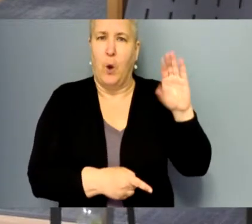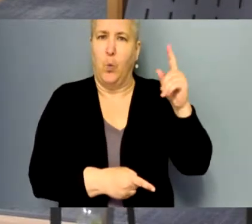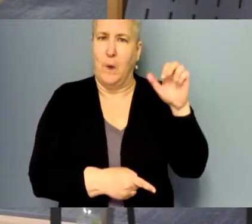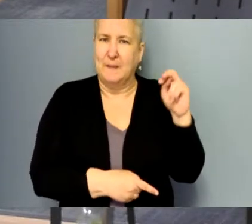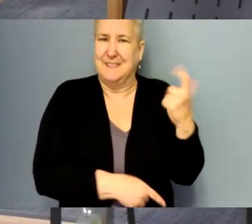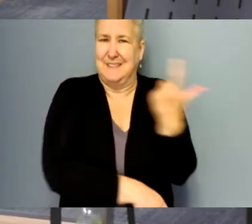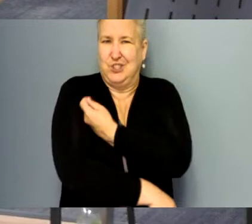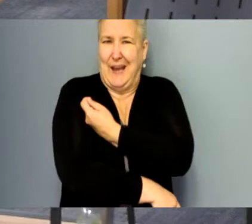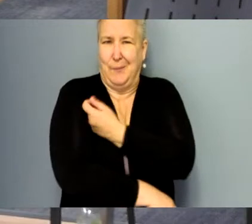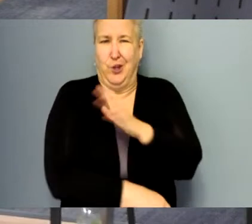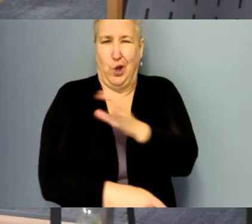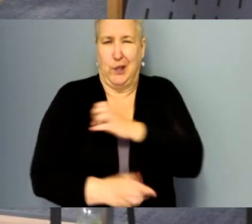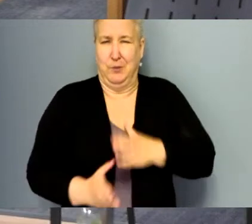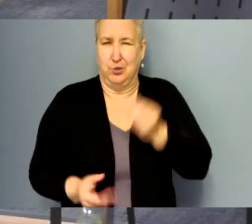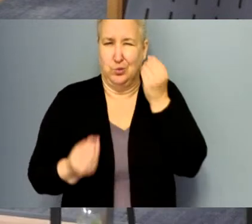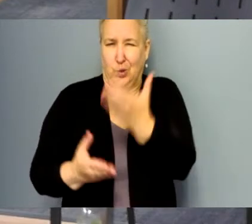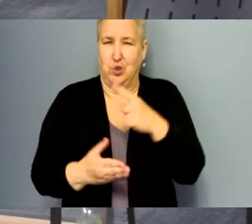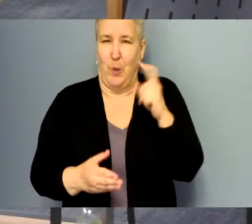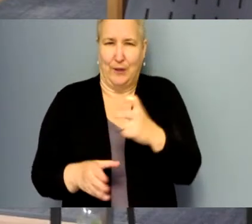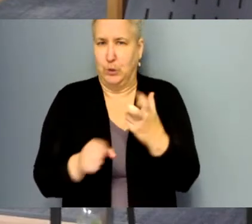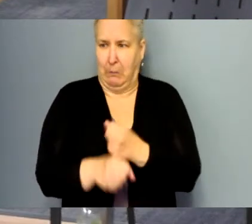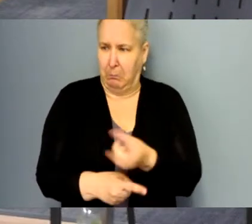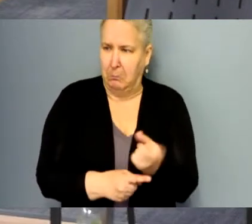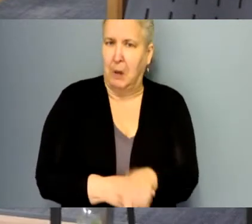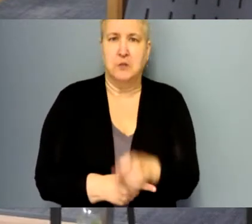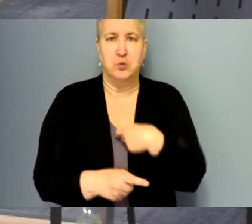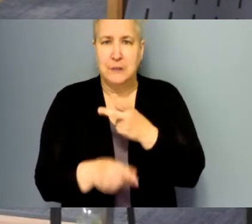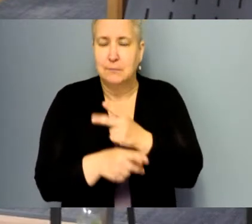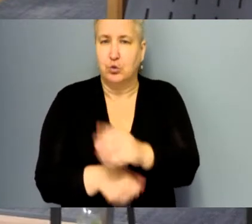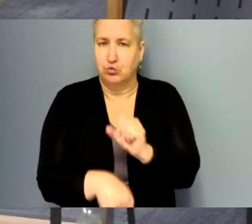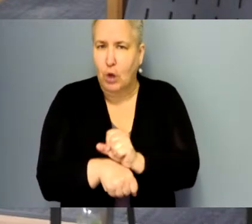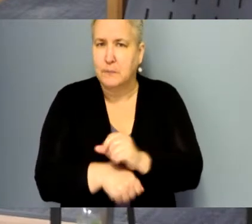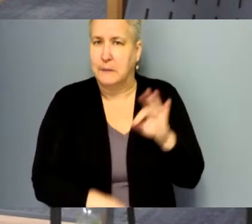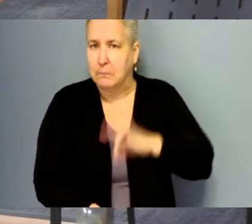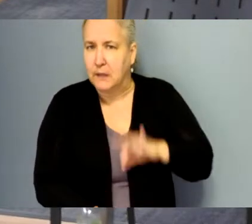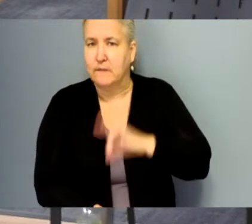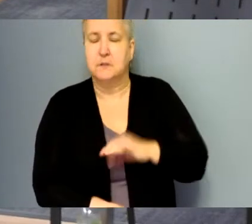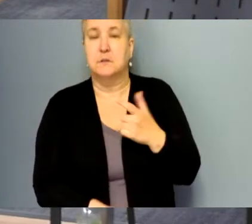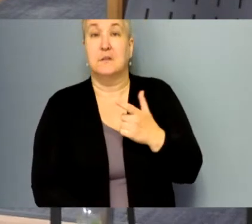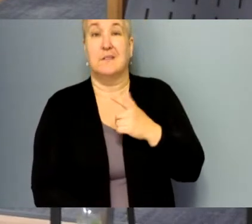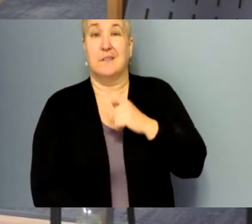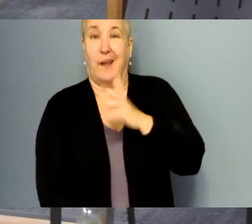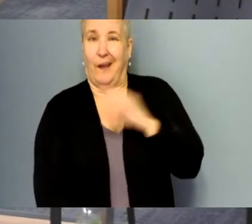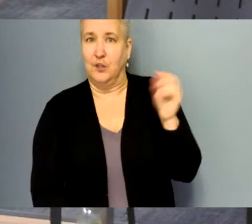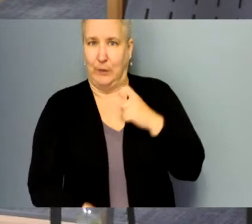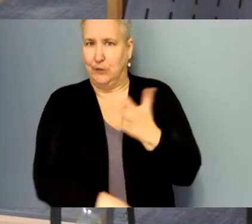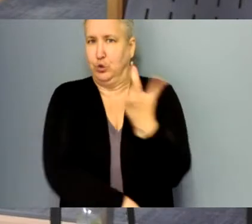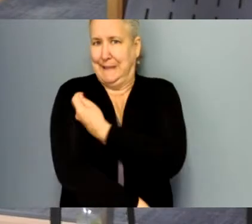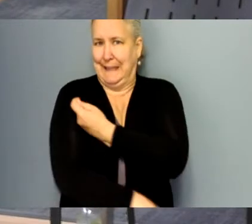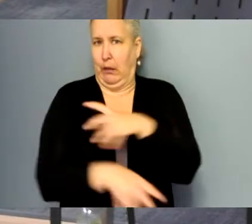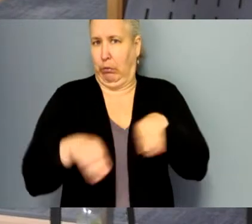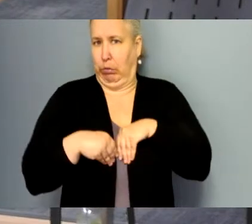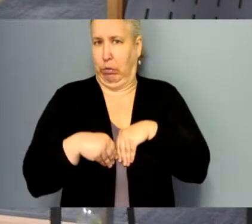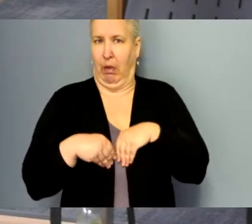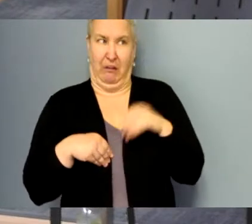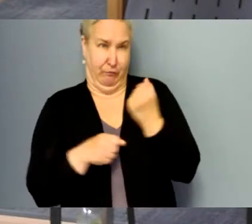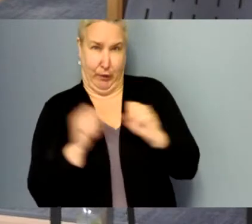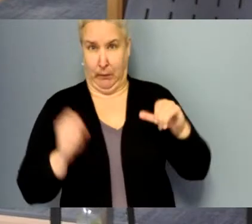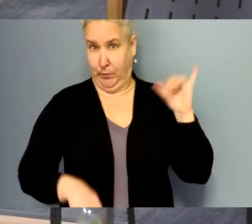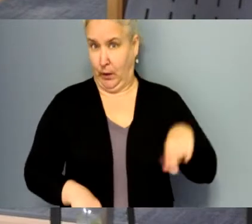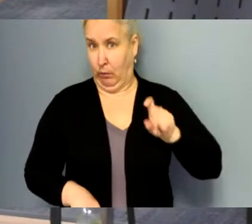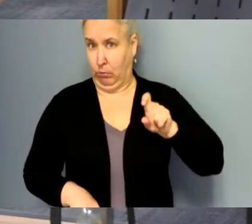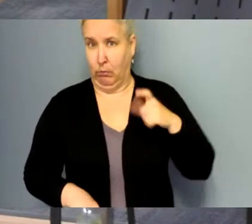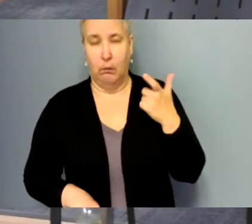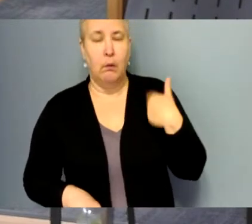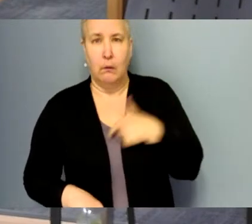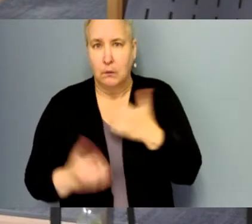your commissioners told you you had to get it to keep your jobs and benefits, and you would need to take it. How's that for freedom? We